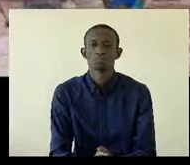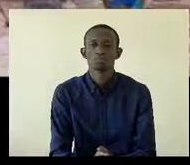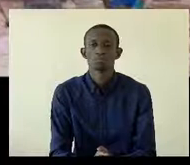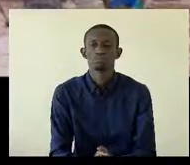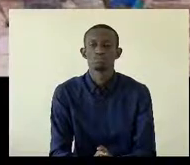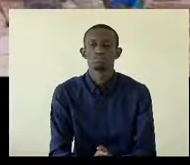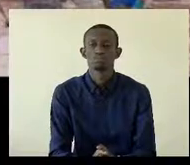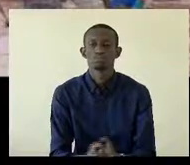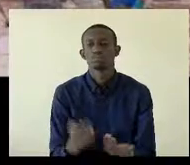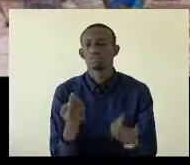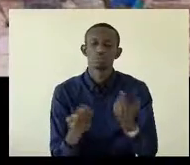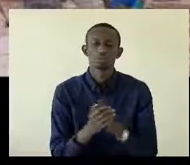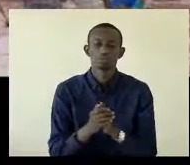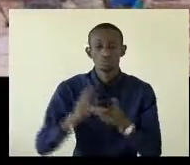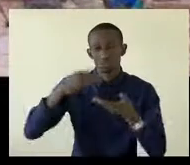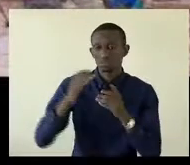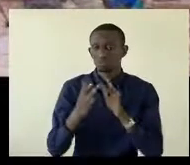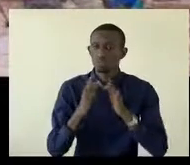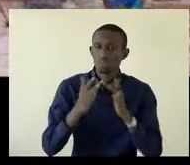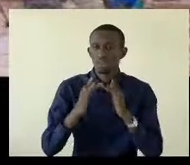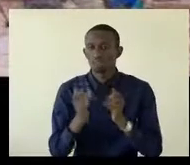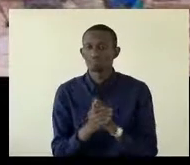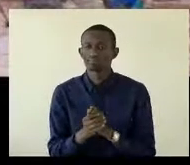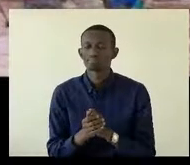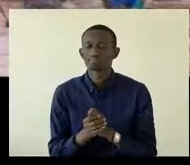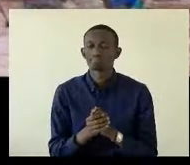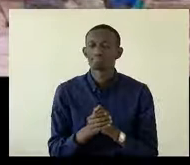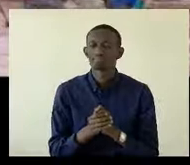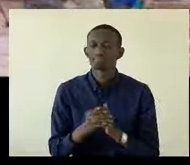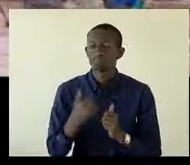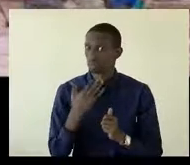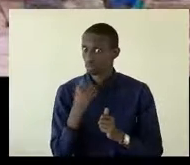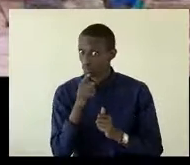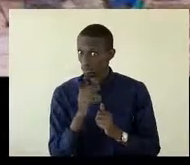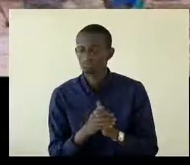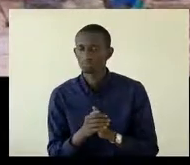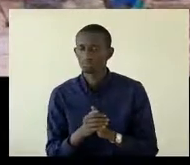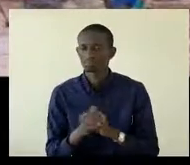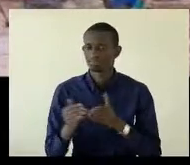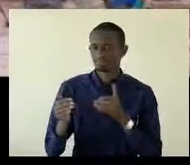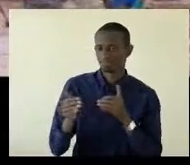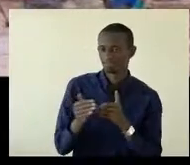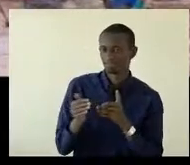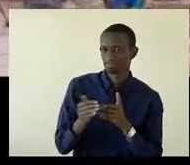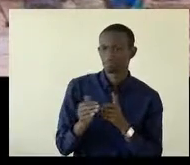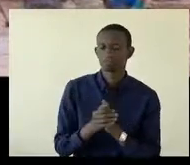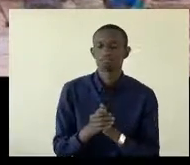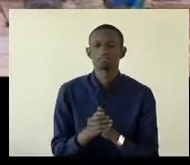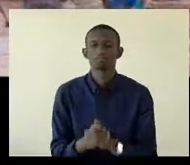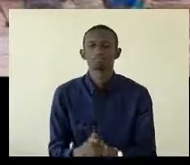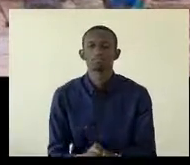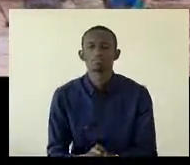some bit of online, so I want you to be close to your phone,